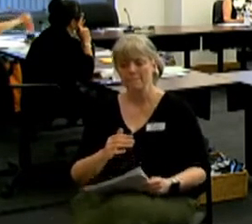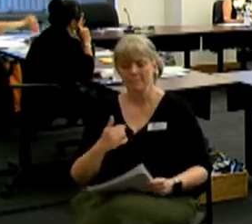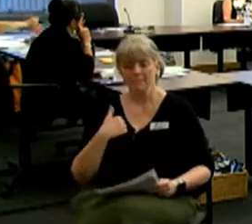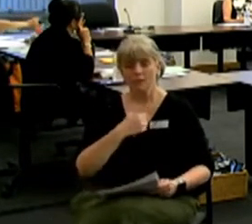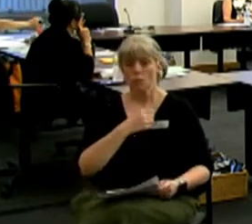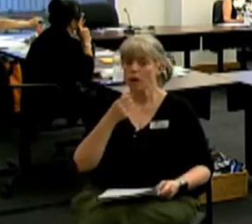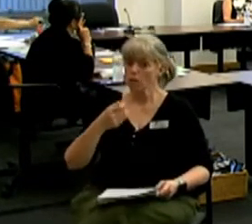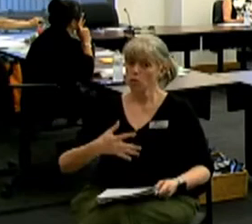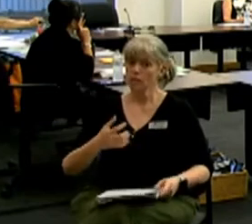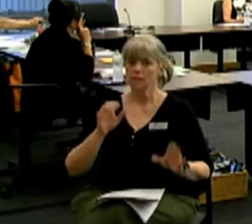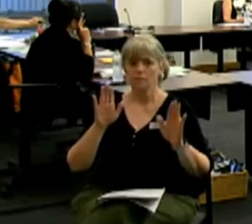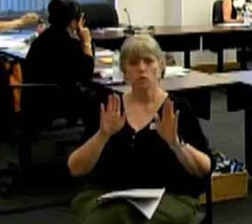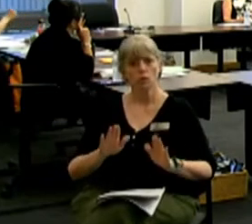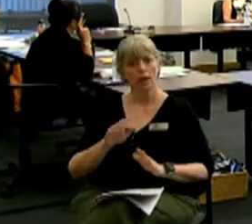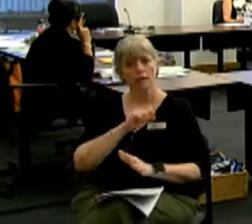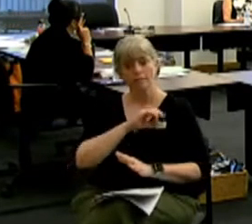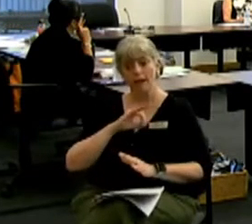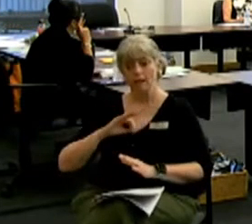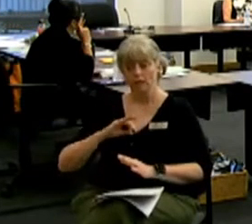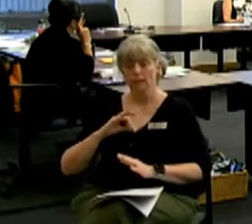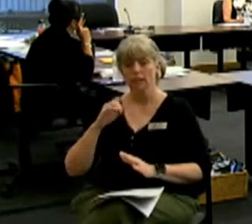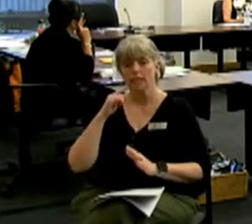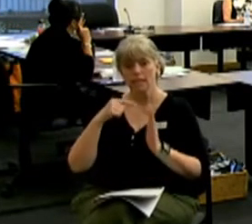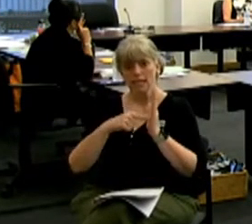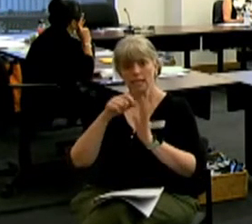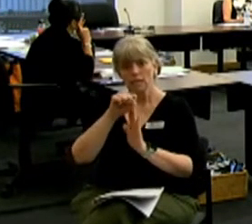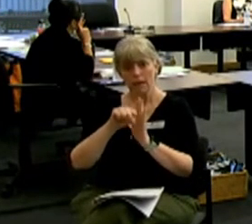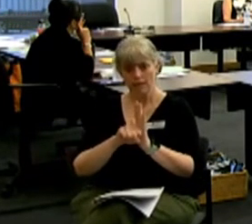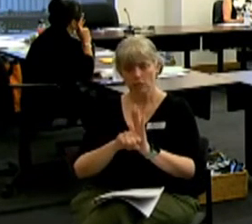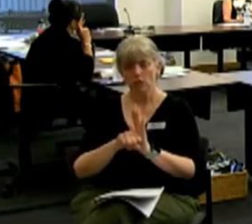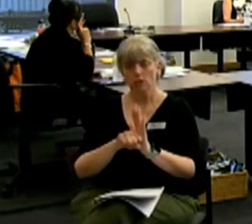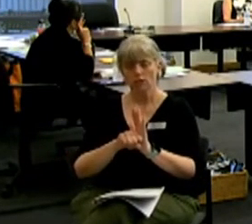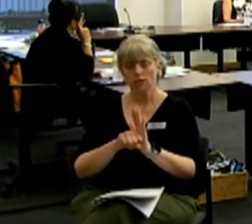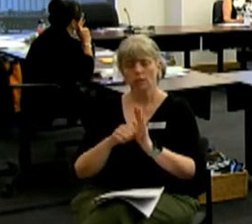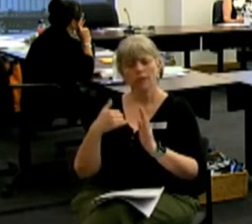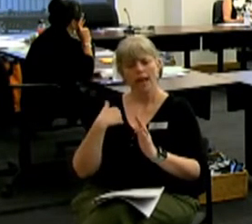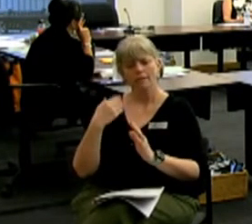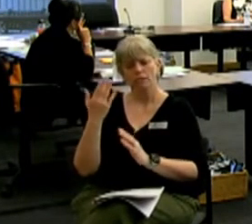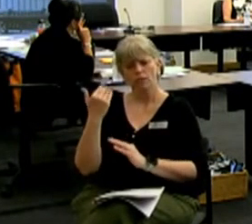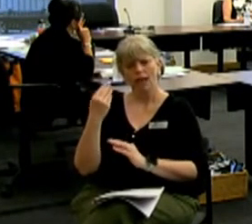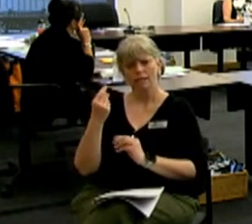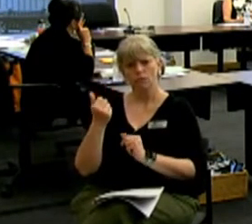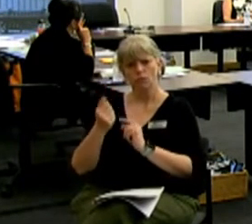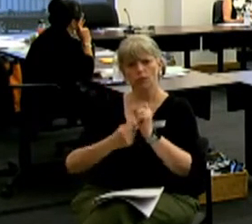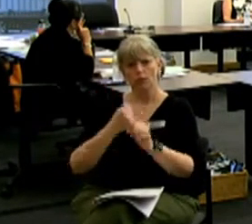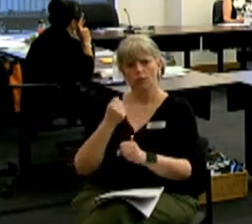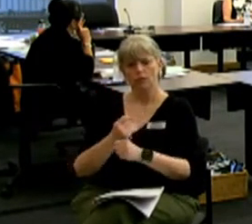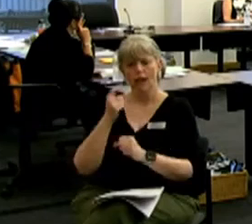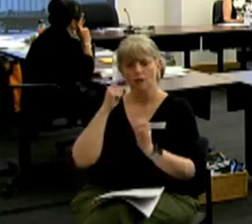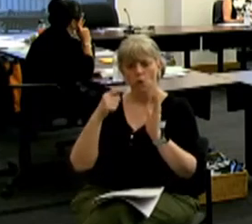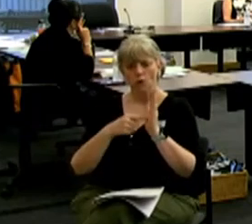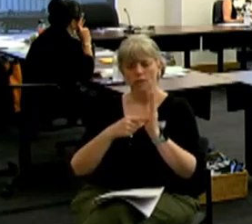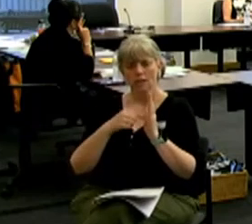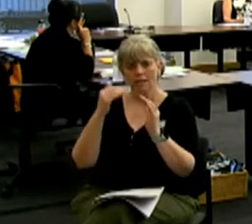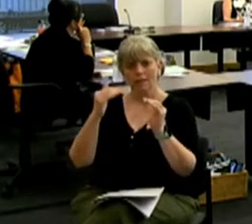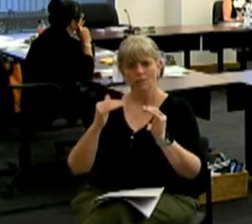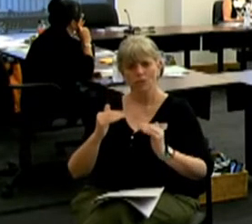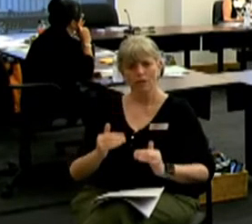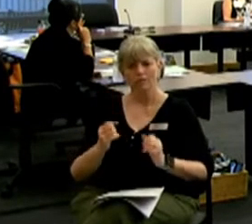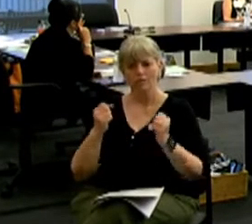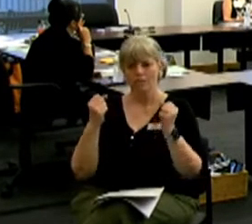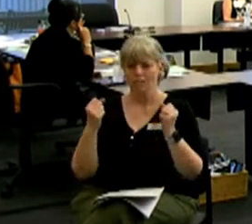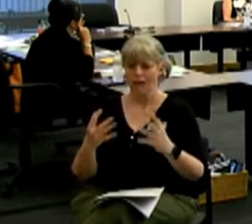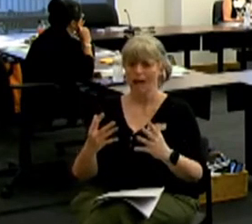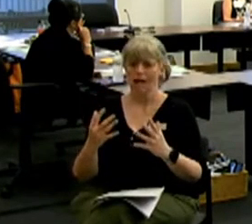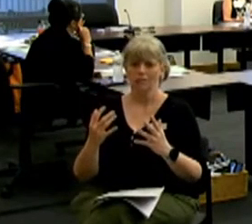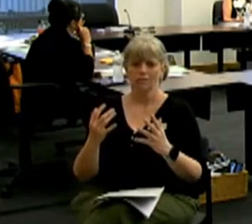We are losing some great faculty this semester. I noticed that, and we have over the last couple of years, and I noticed that on the agenda tonight there are a lot